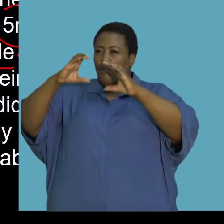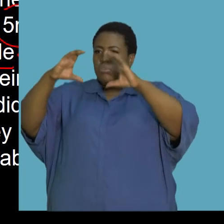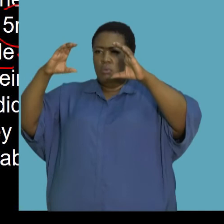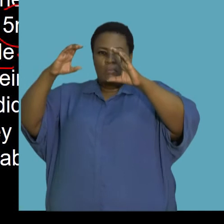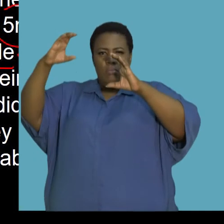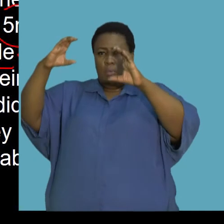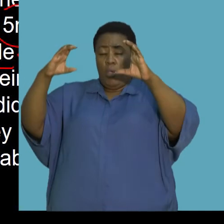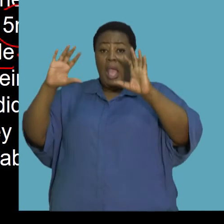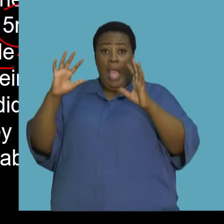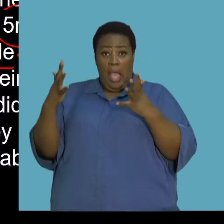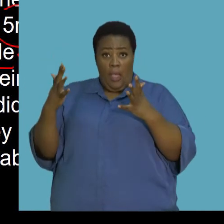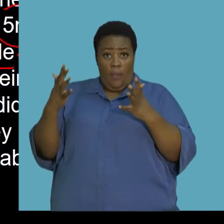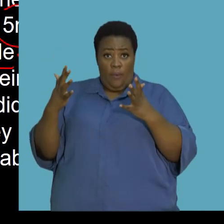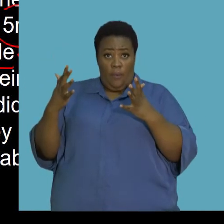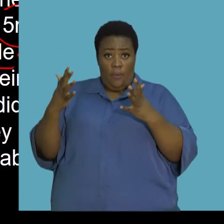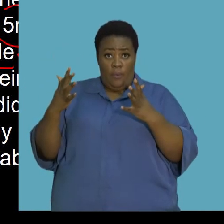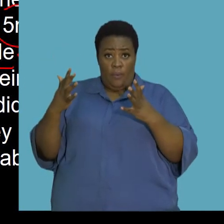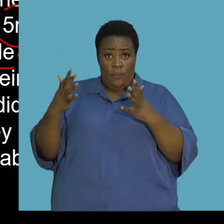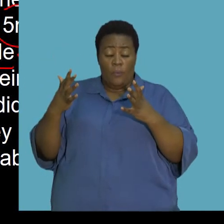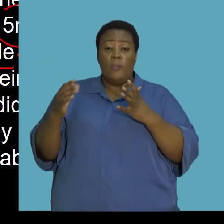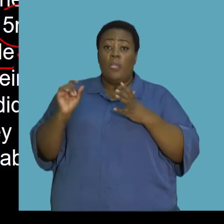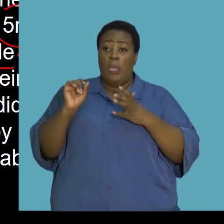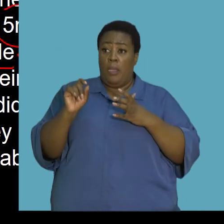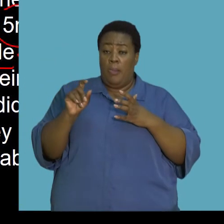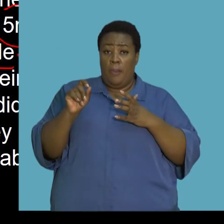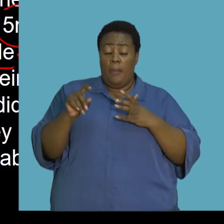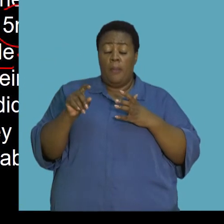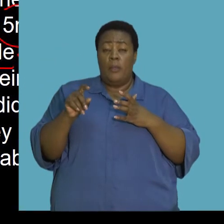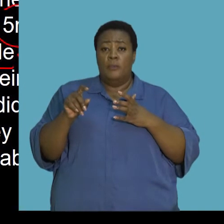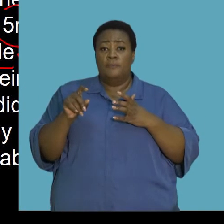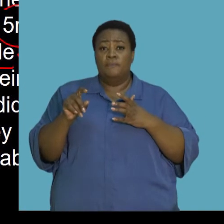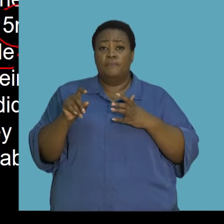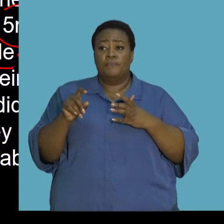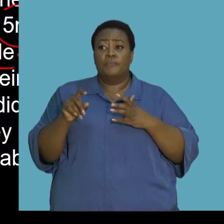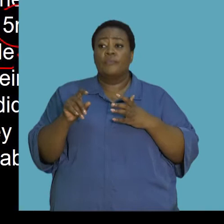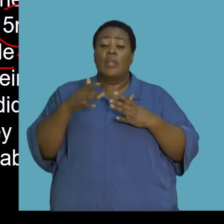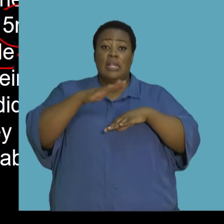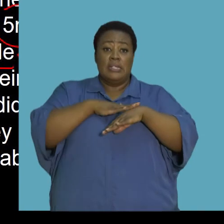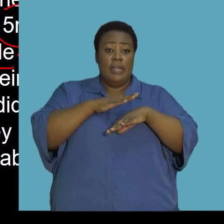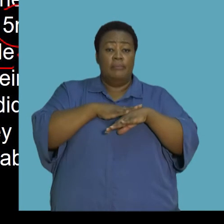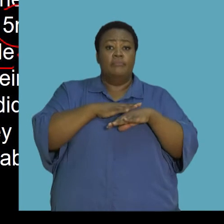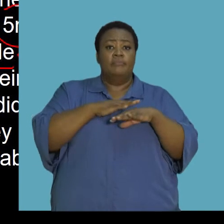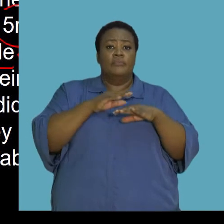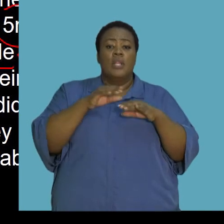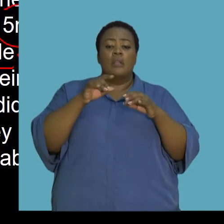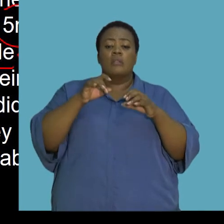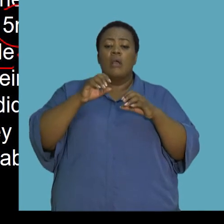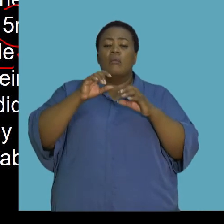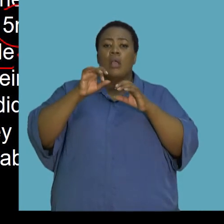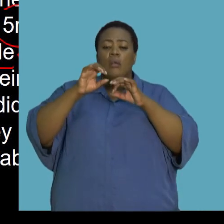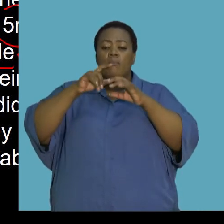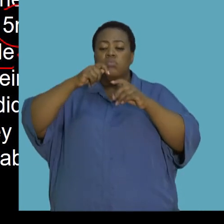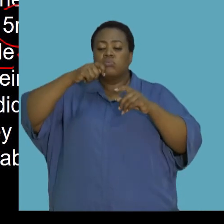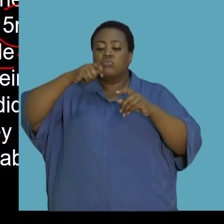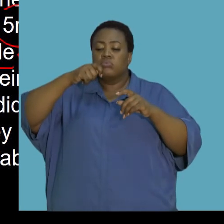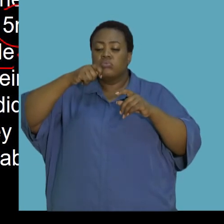the diameter of the bubbles. So they measured the diameter of the bubbles. So that's talking to what they measured as they popped on